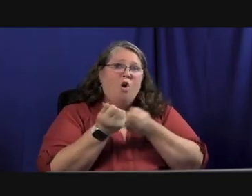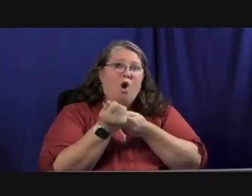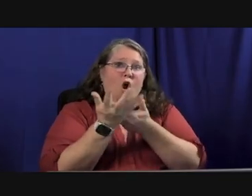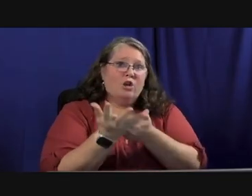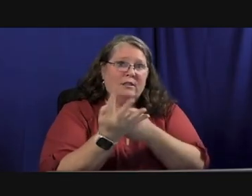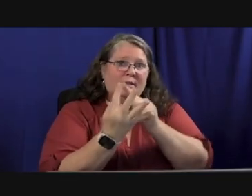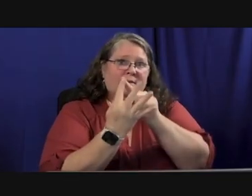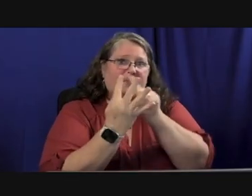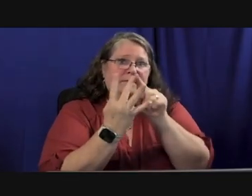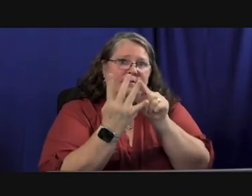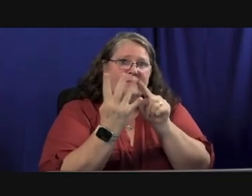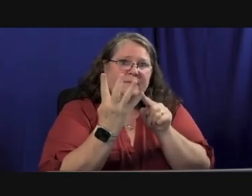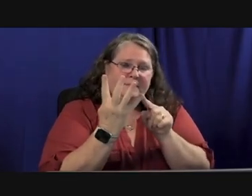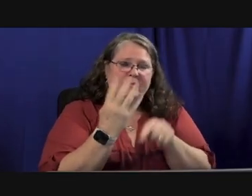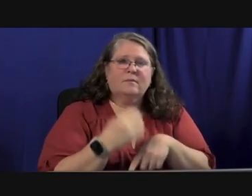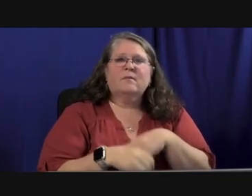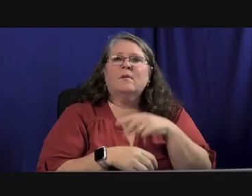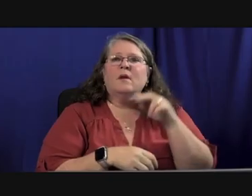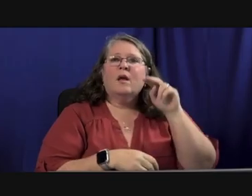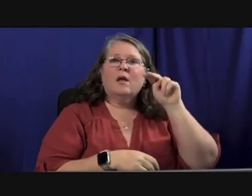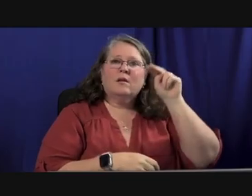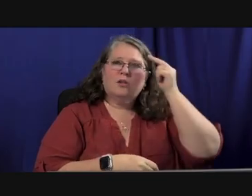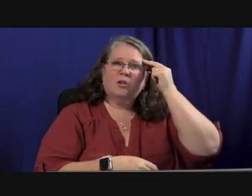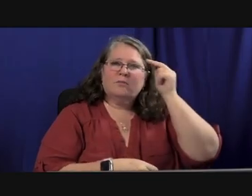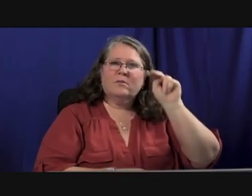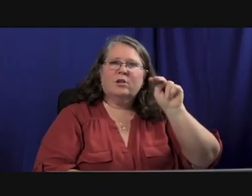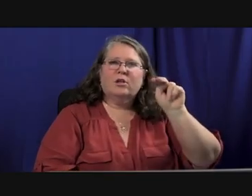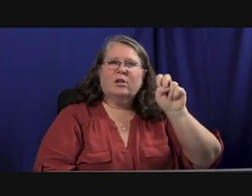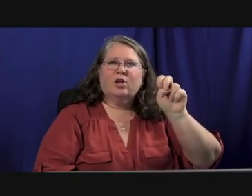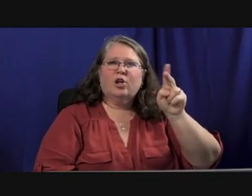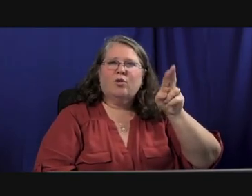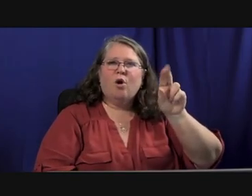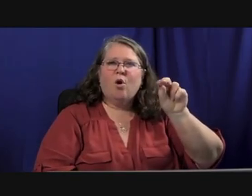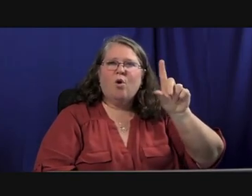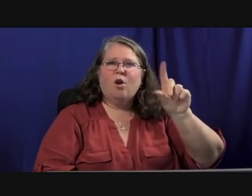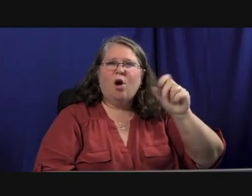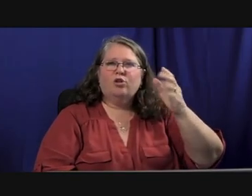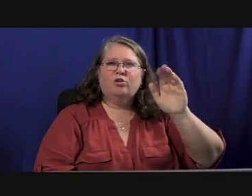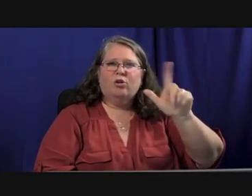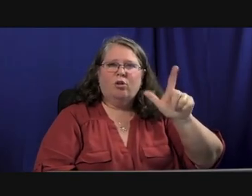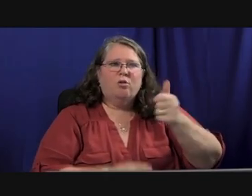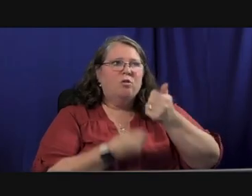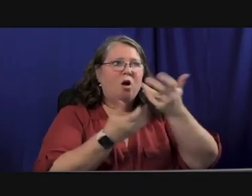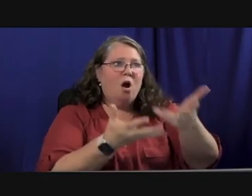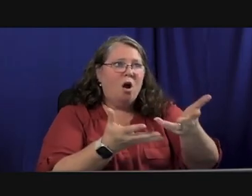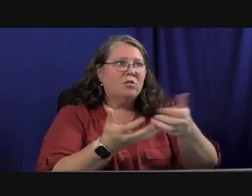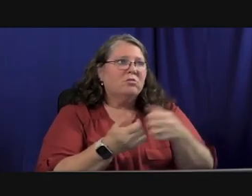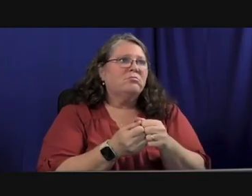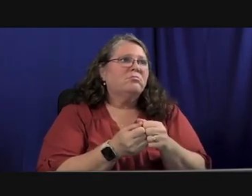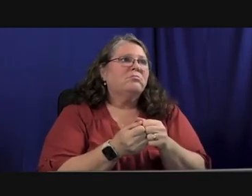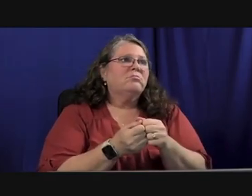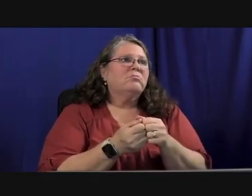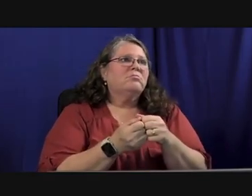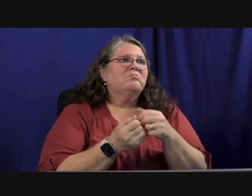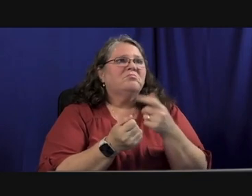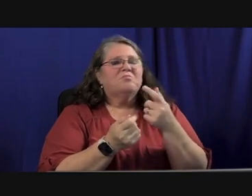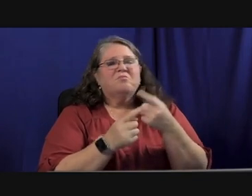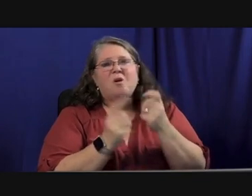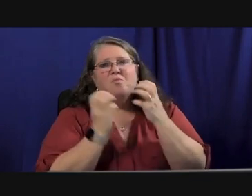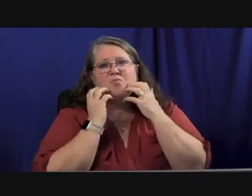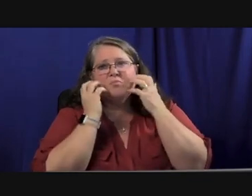And then, so here, there's 4 causes when it comes to this. There is the